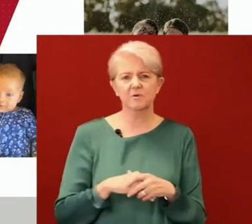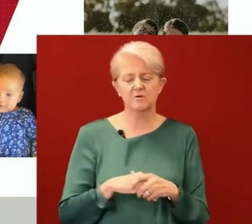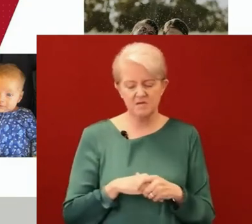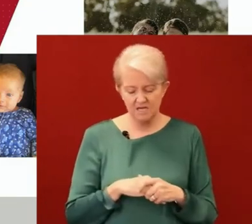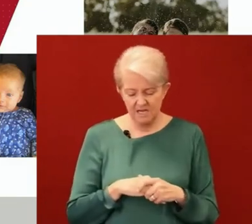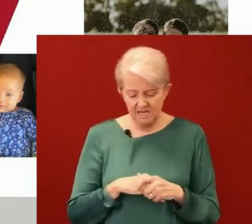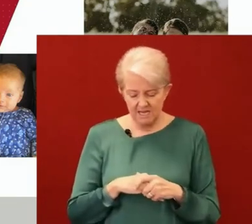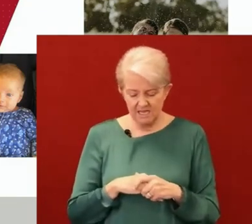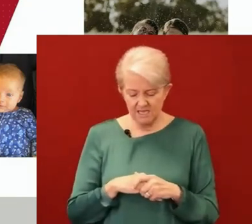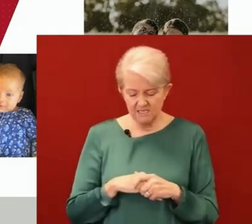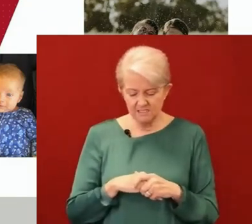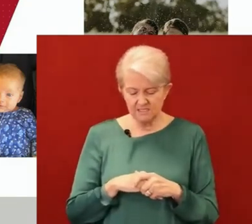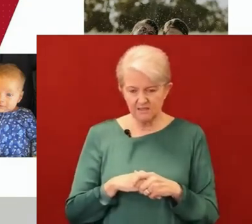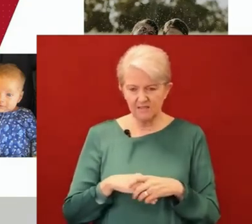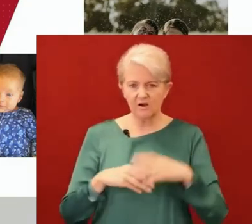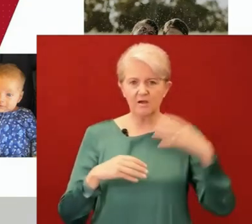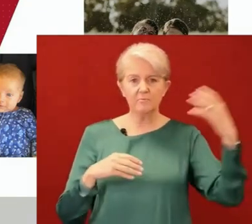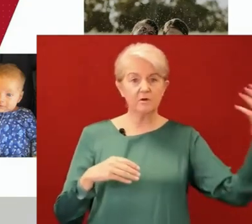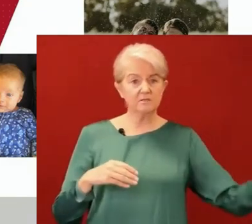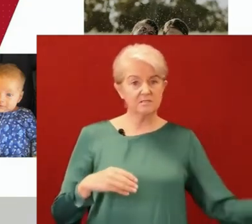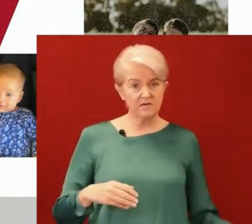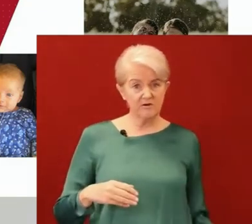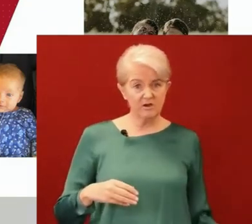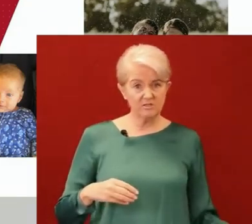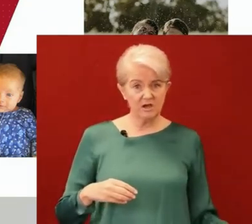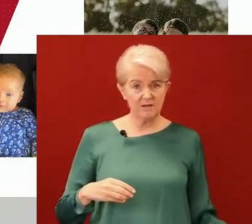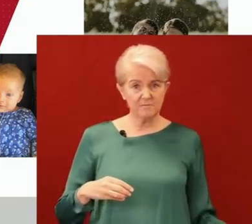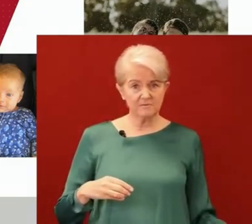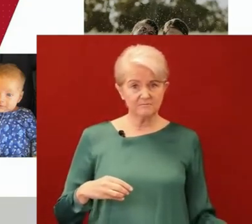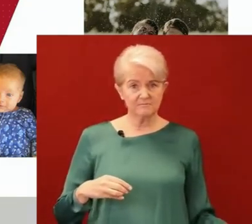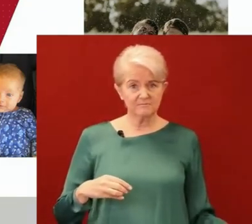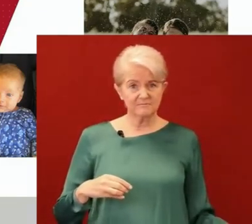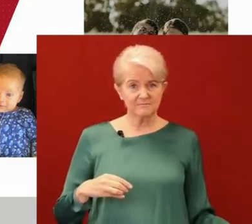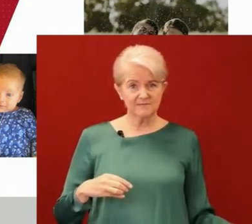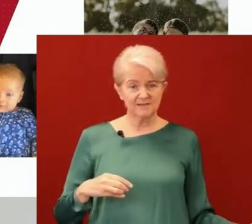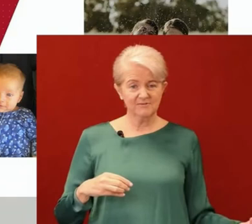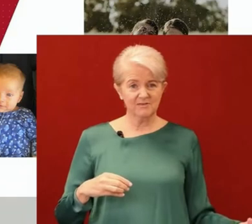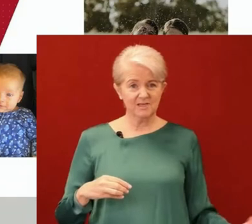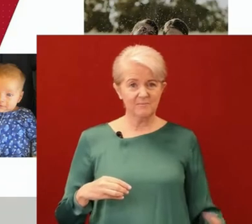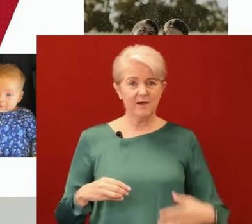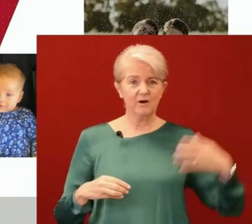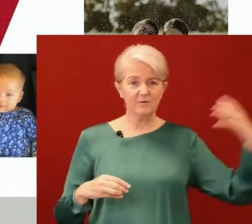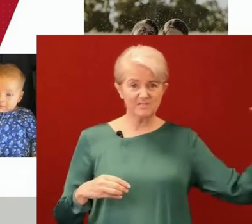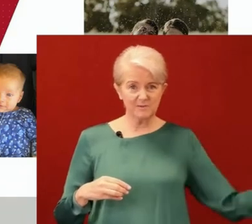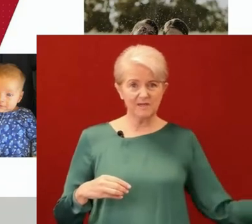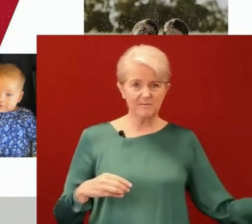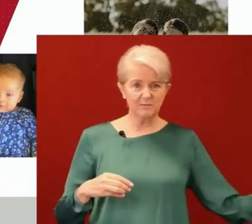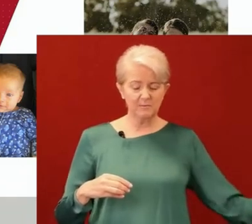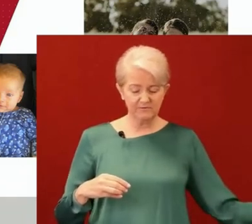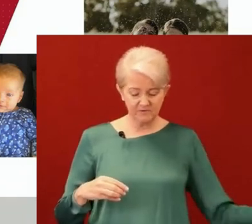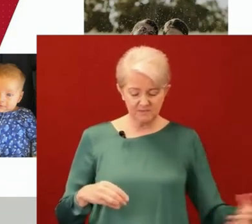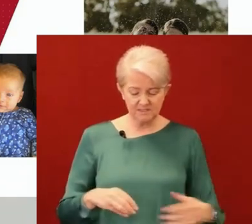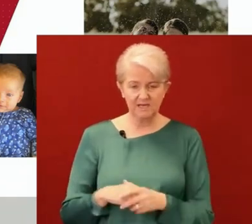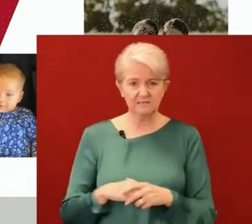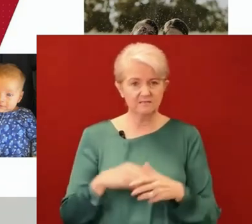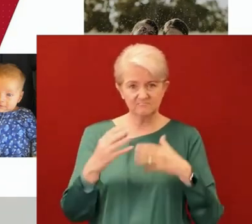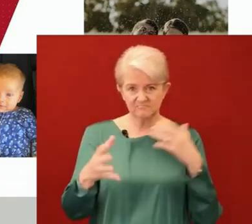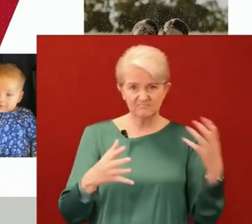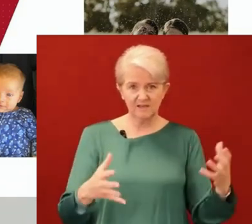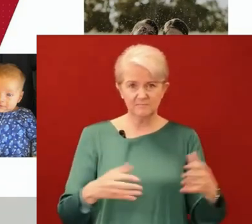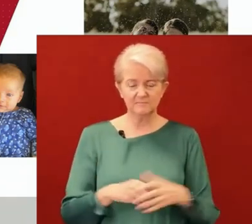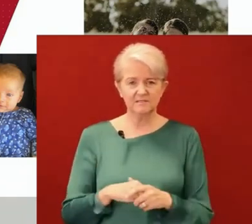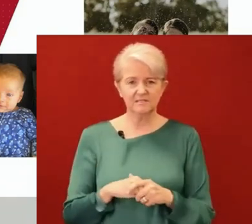reflect upon is that I broke the stereotype. If you think about what I was speaking about when we first